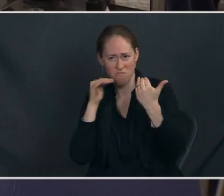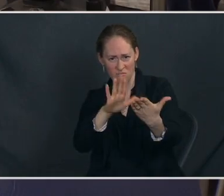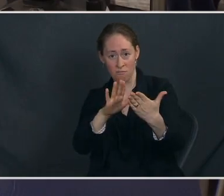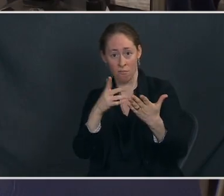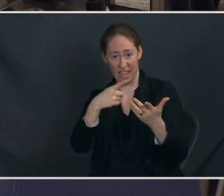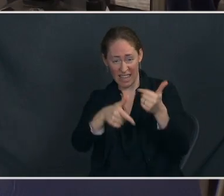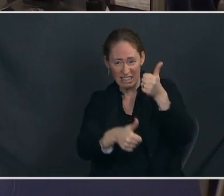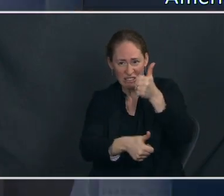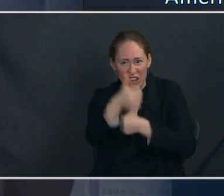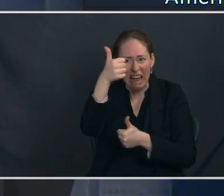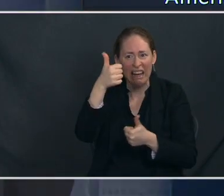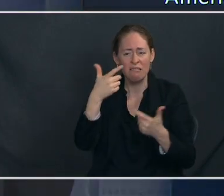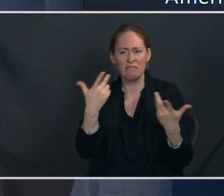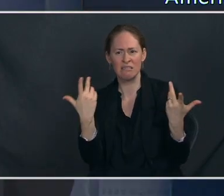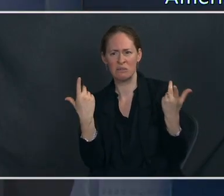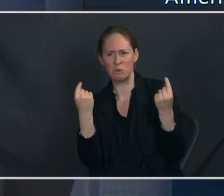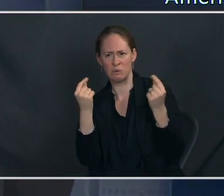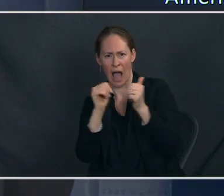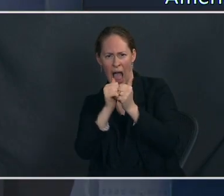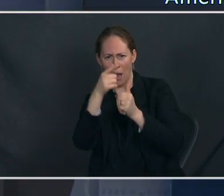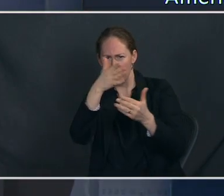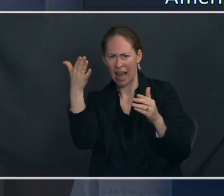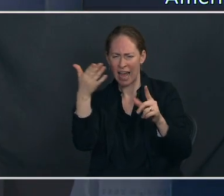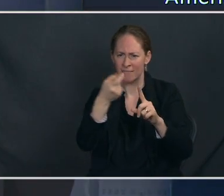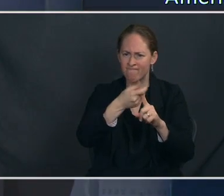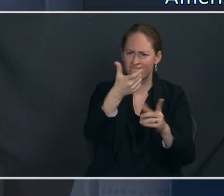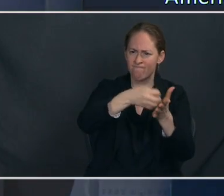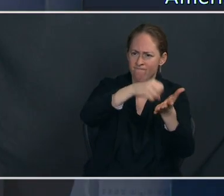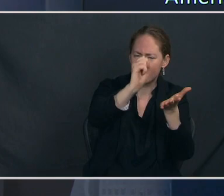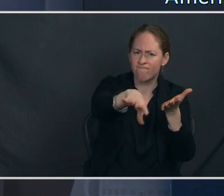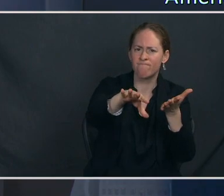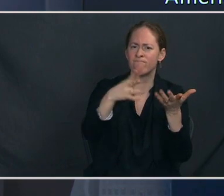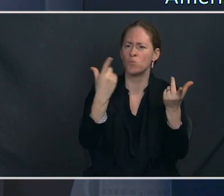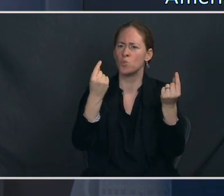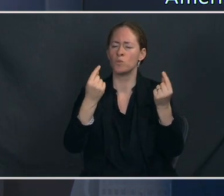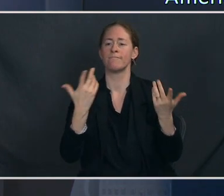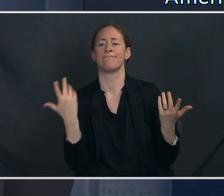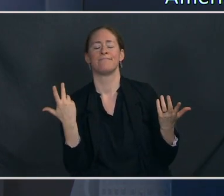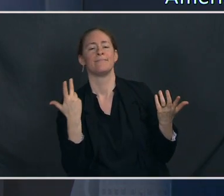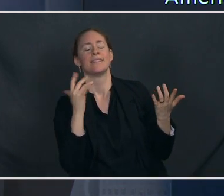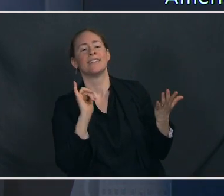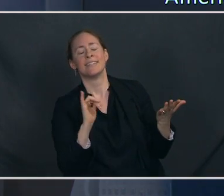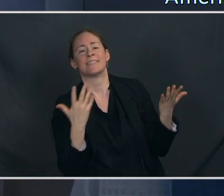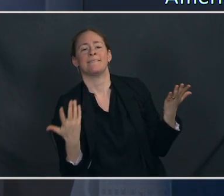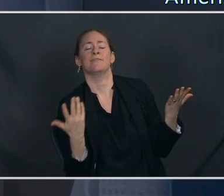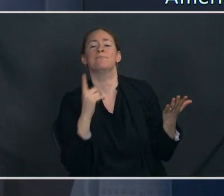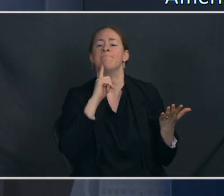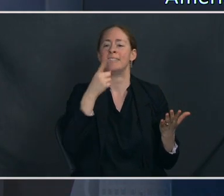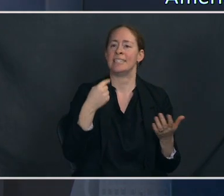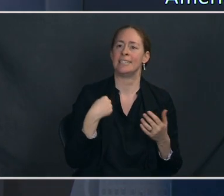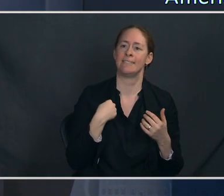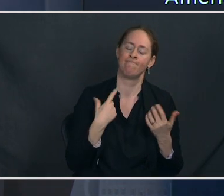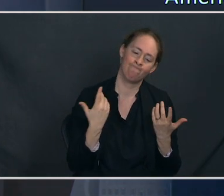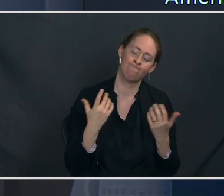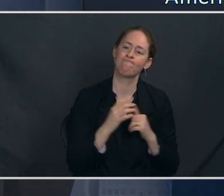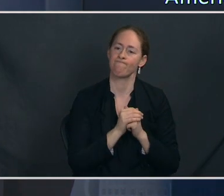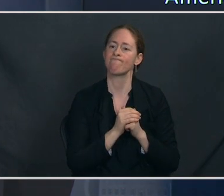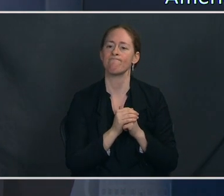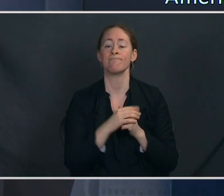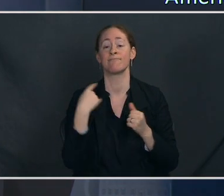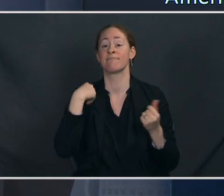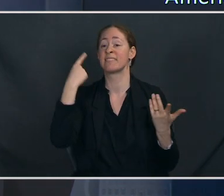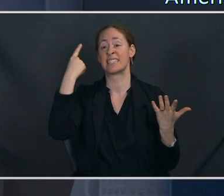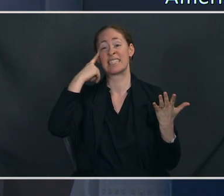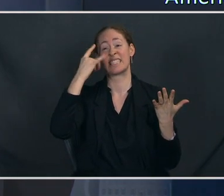impeachment trial in 2 weeks? Well, I think we have seen, and it's been plain for all Americans on